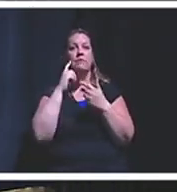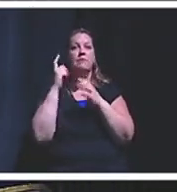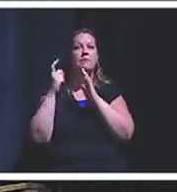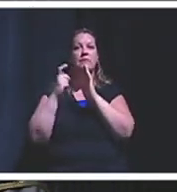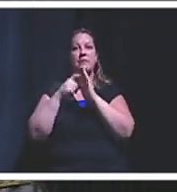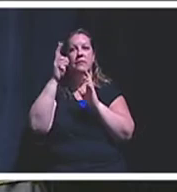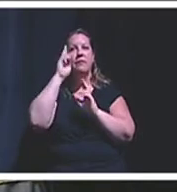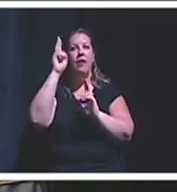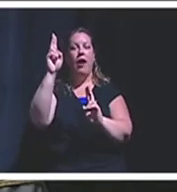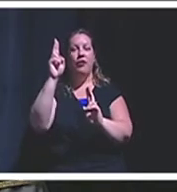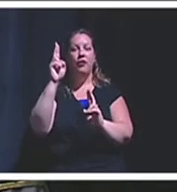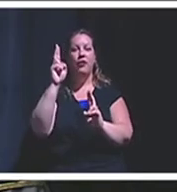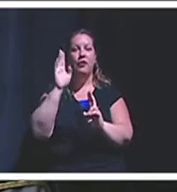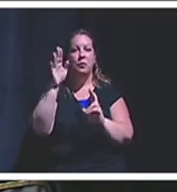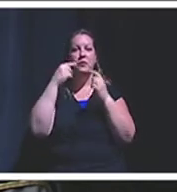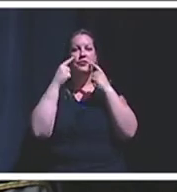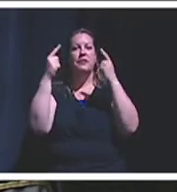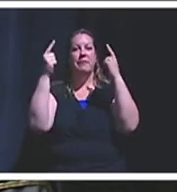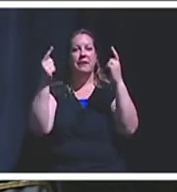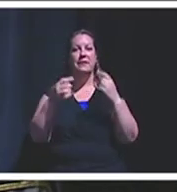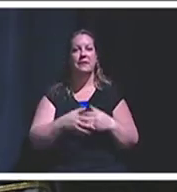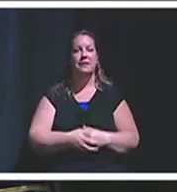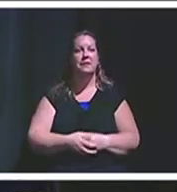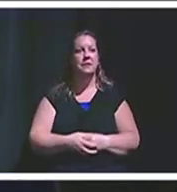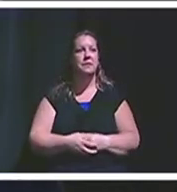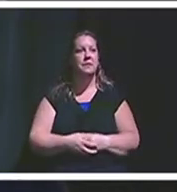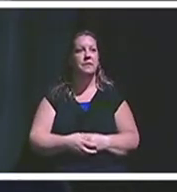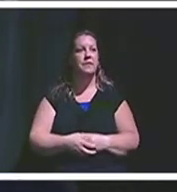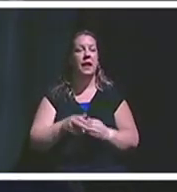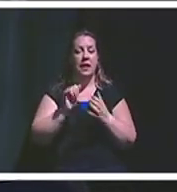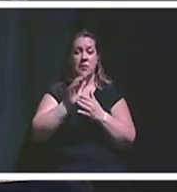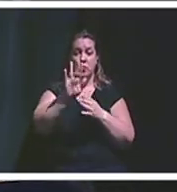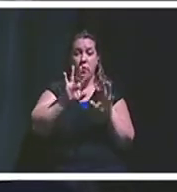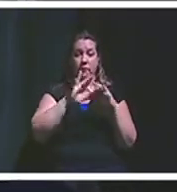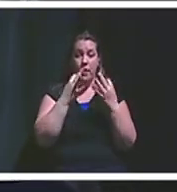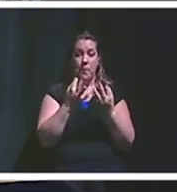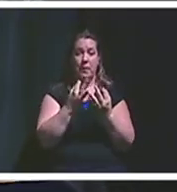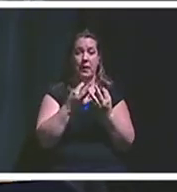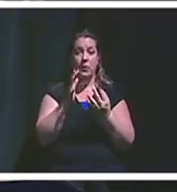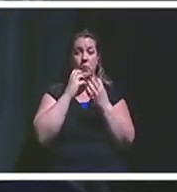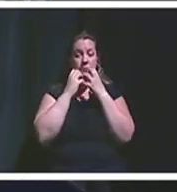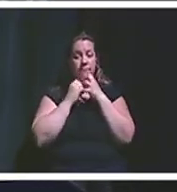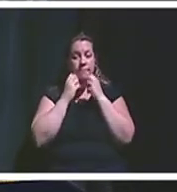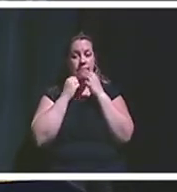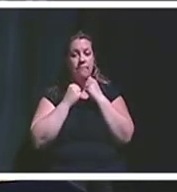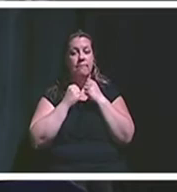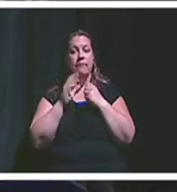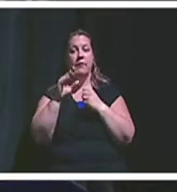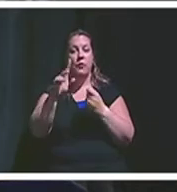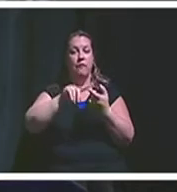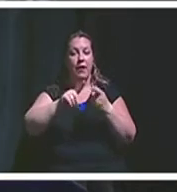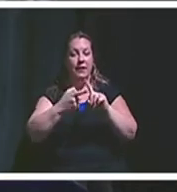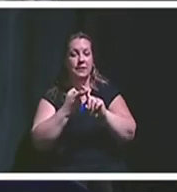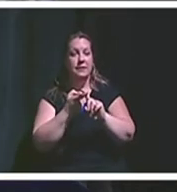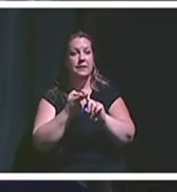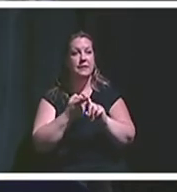witness your achievements. They are your family, your loved ones, and your